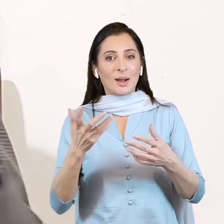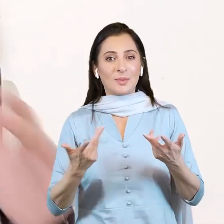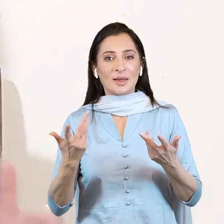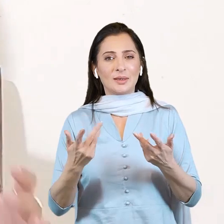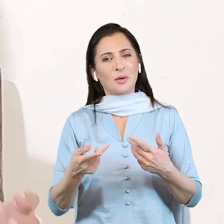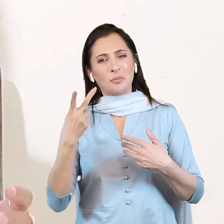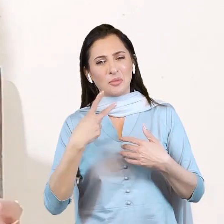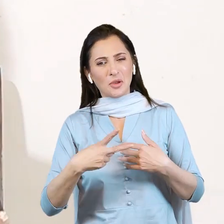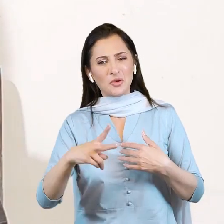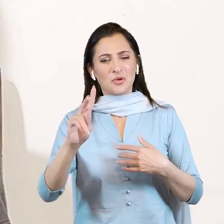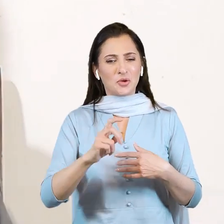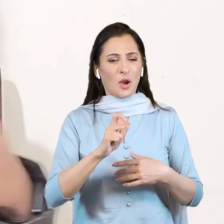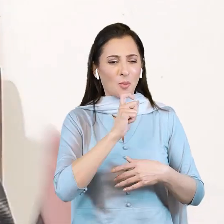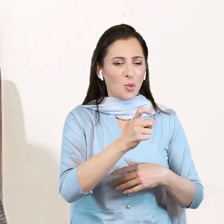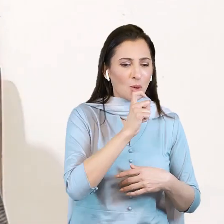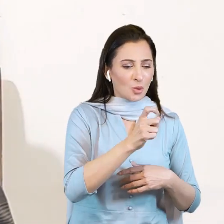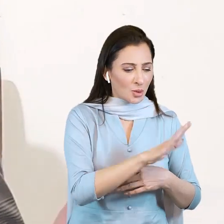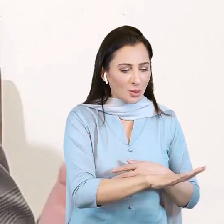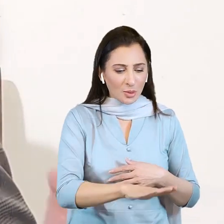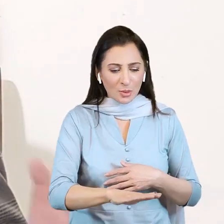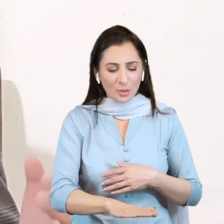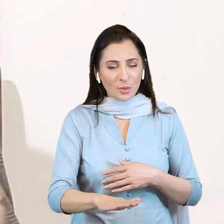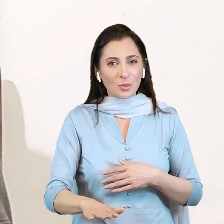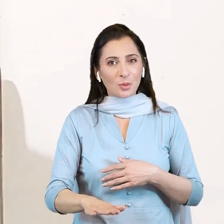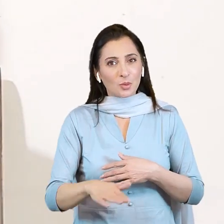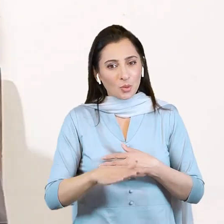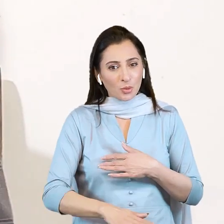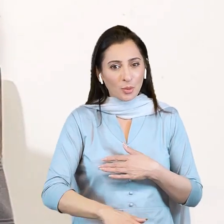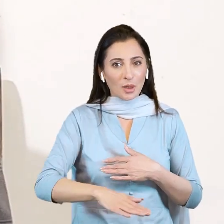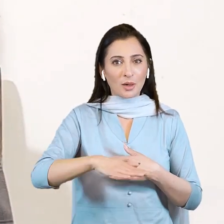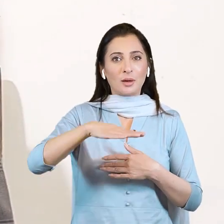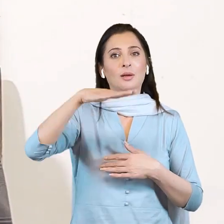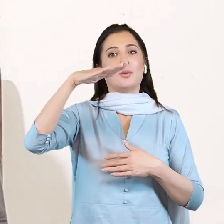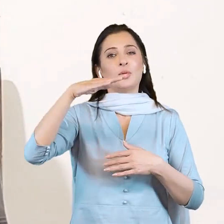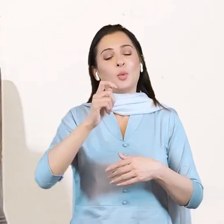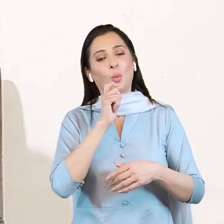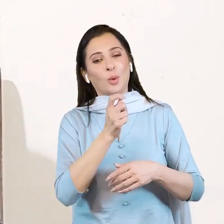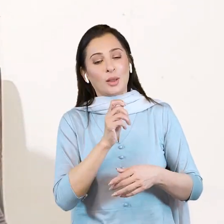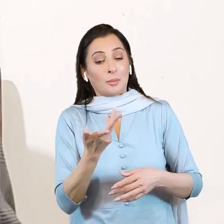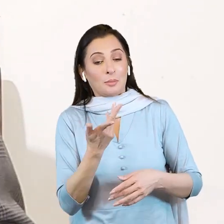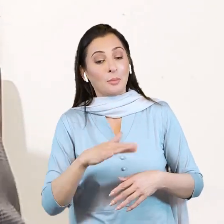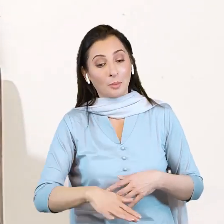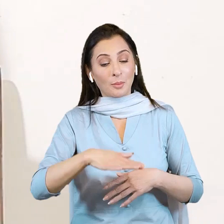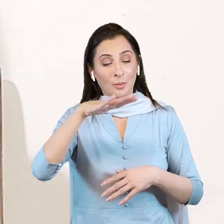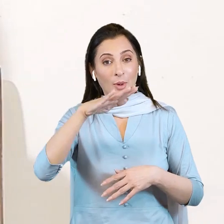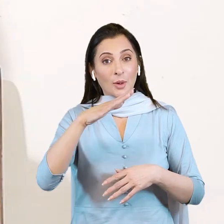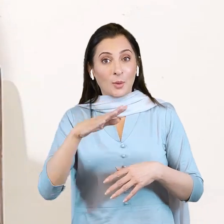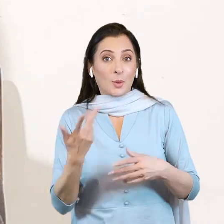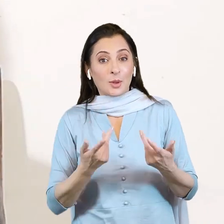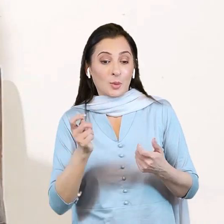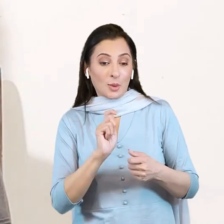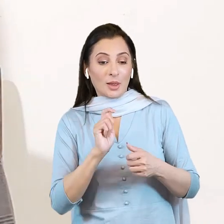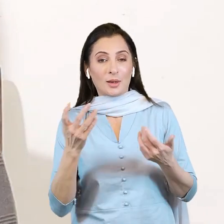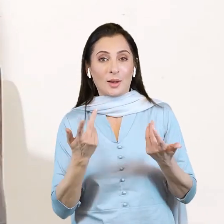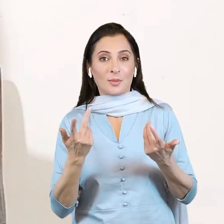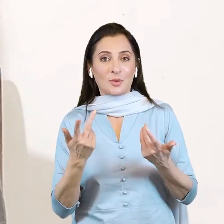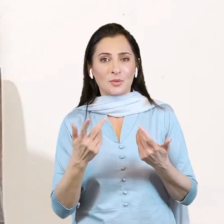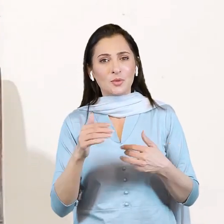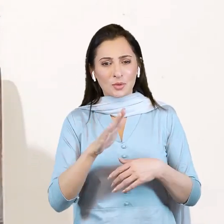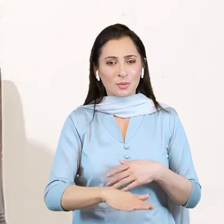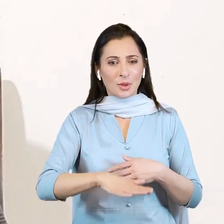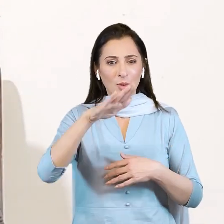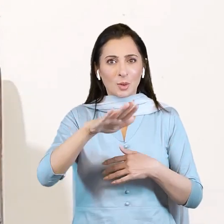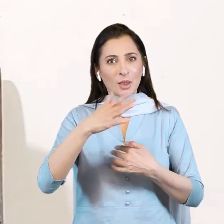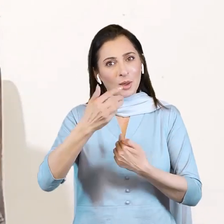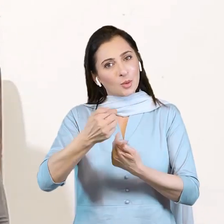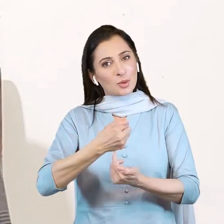answer changes constantly, from kindergarten all the way up to high school. Students work hard each day and spend